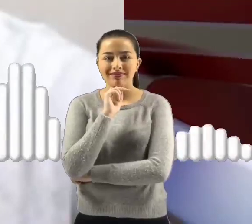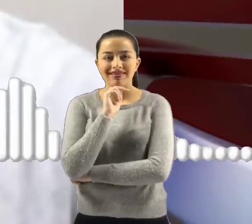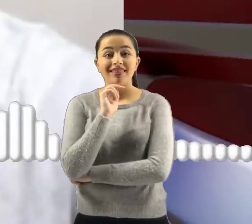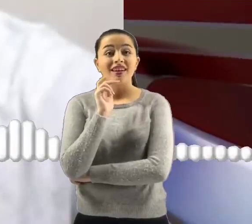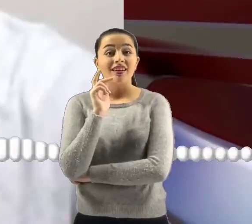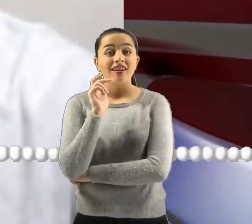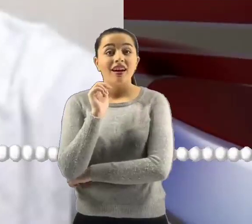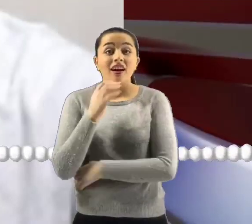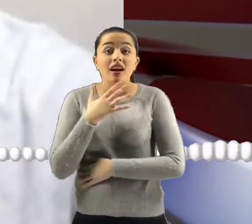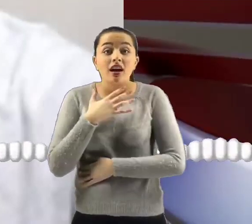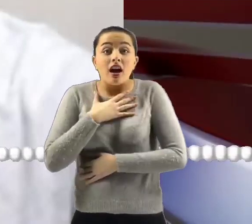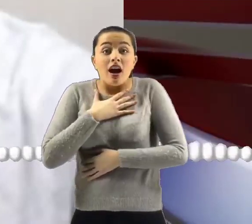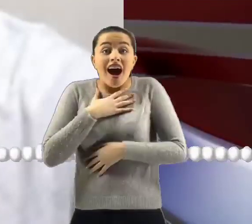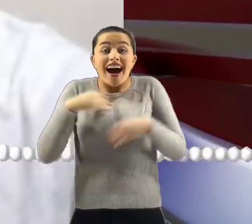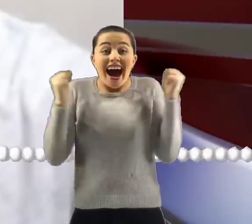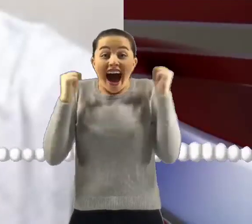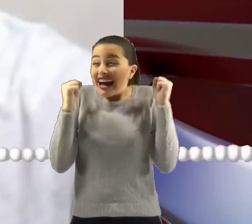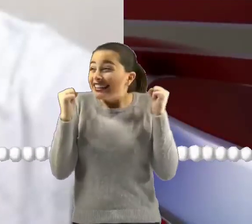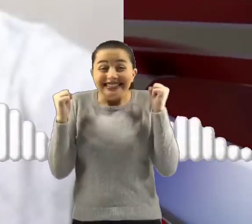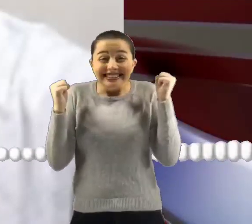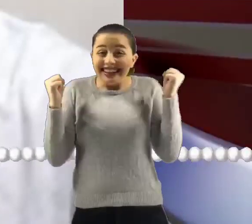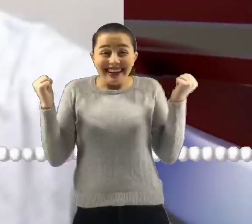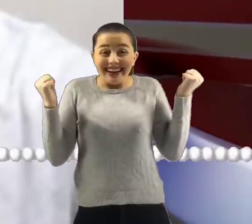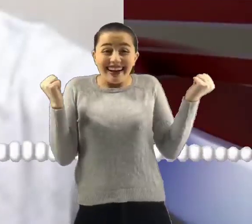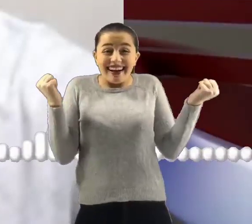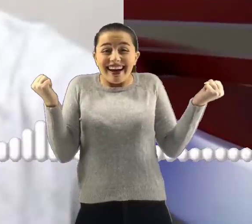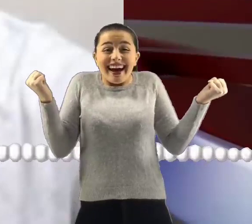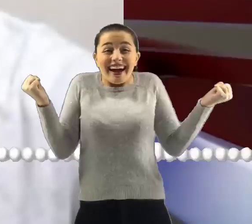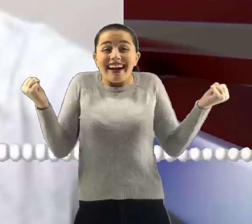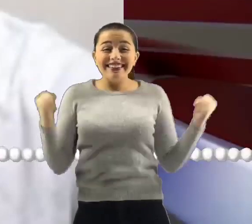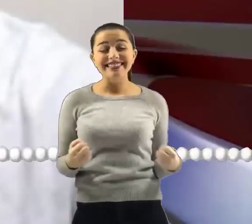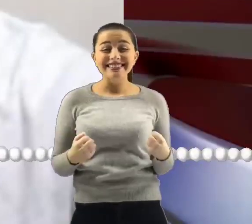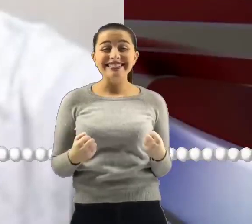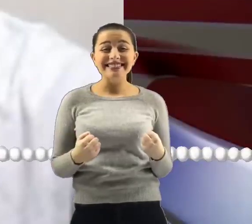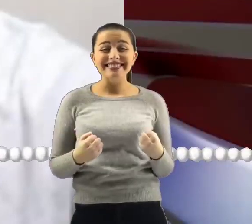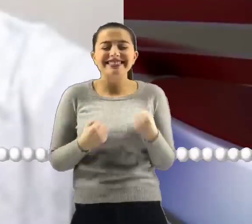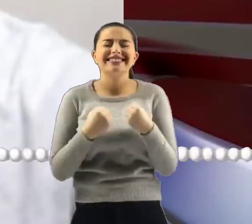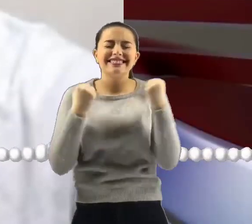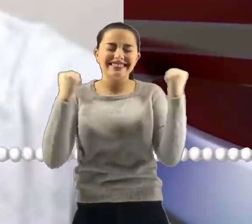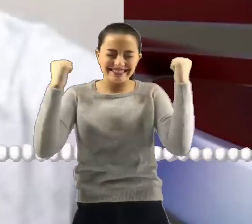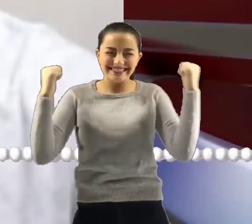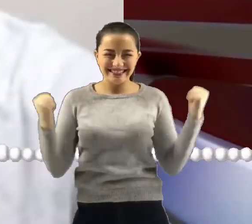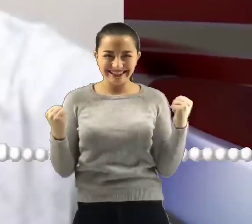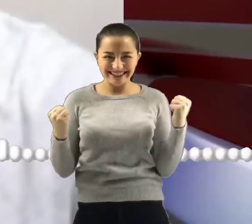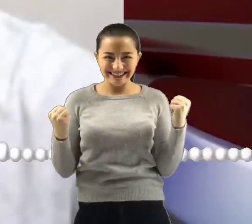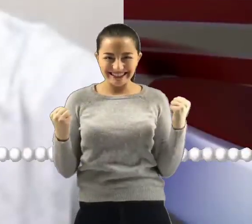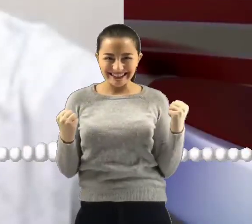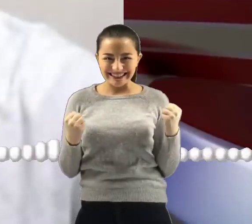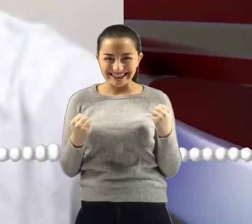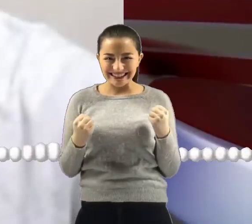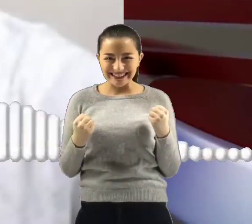thoughts, right? We are Biafrans. And if you do your criticism, please do so in a respectable manner. This is a